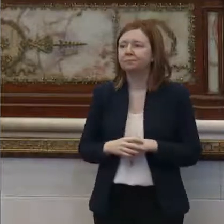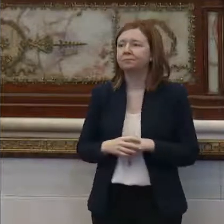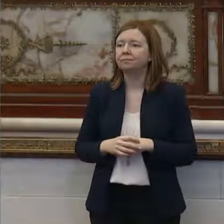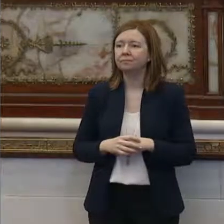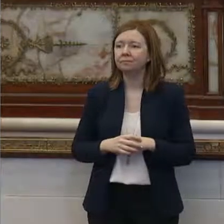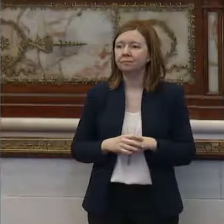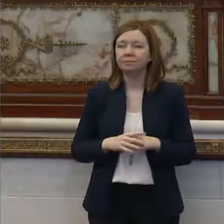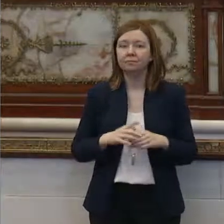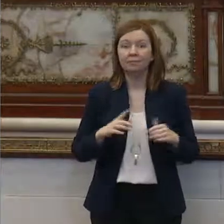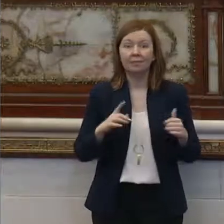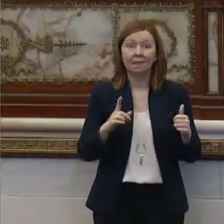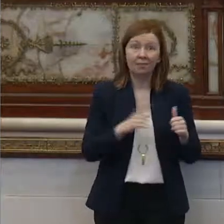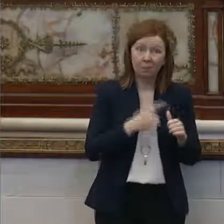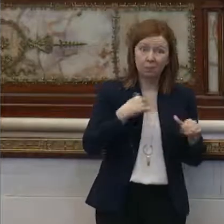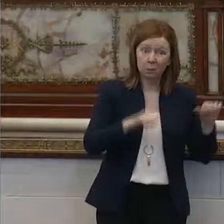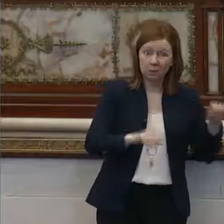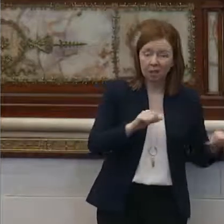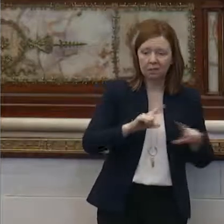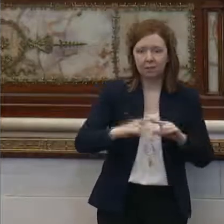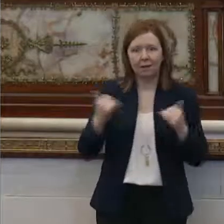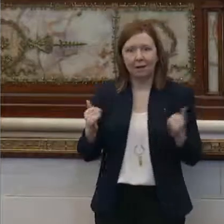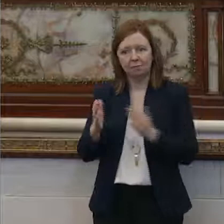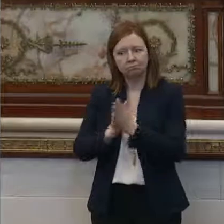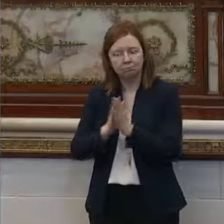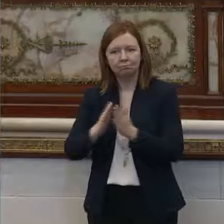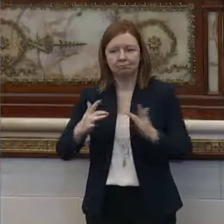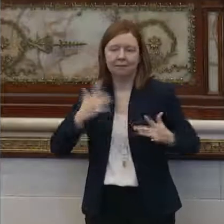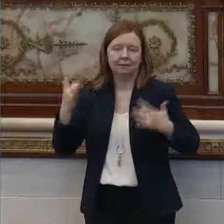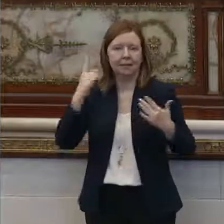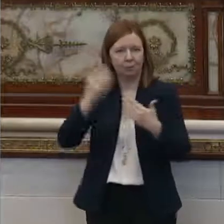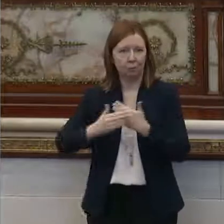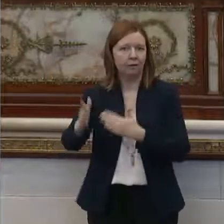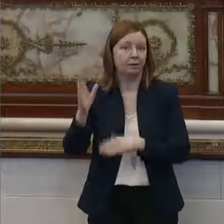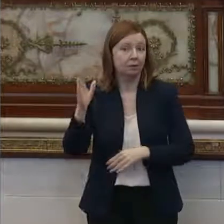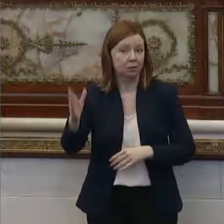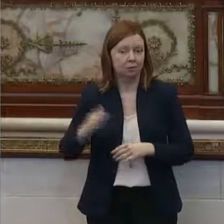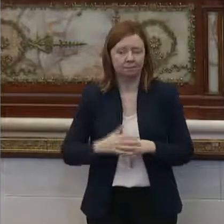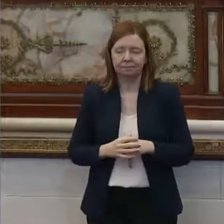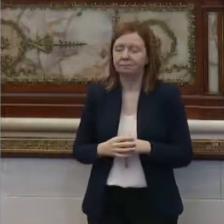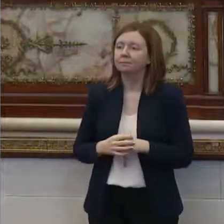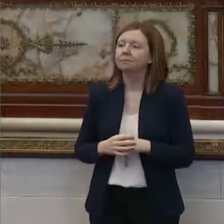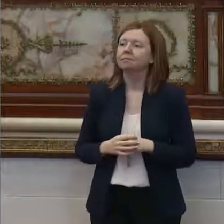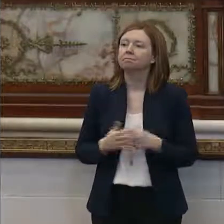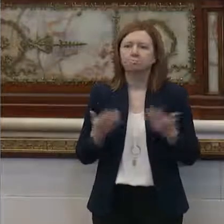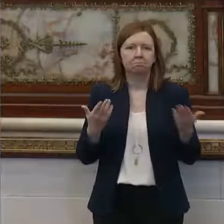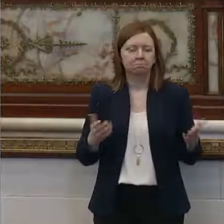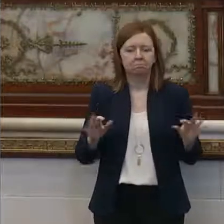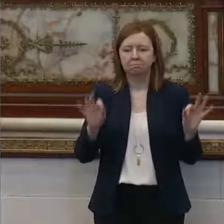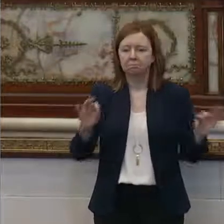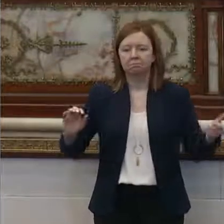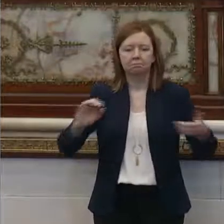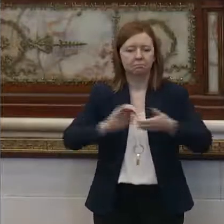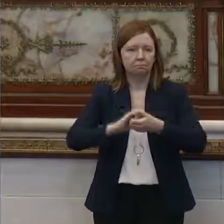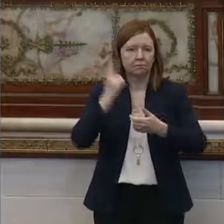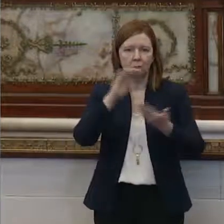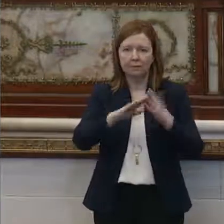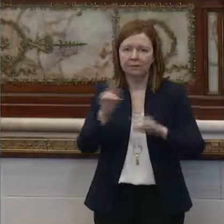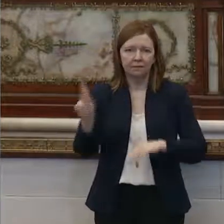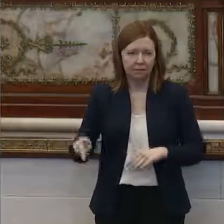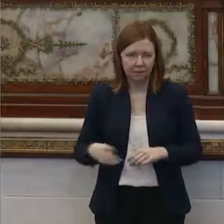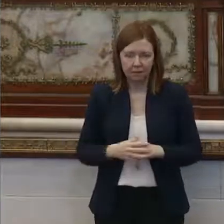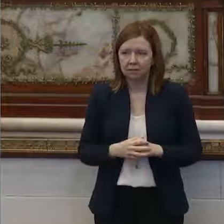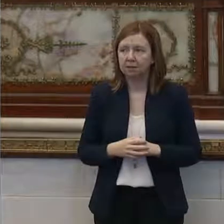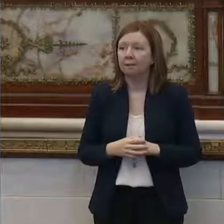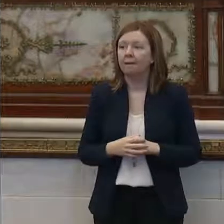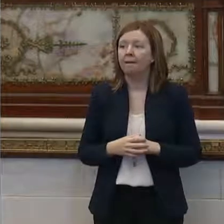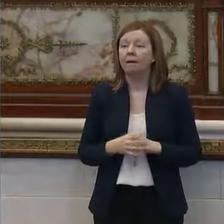but eager now, we are excited for the future. We see this as the perfect partnership for the city of Philadelphia.